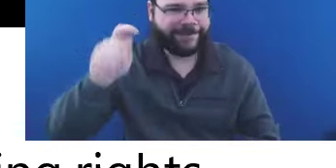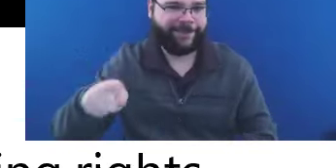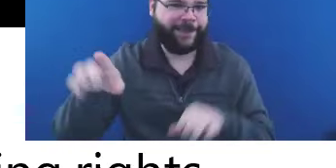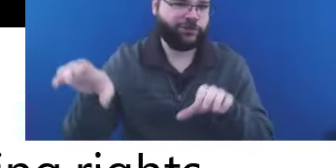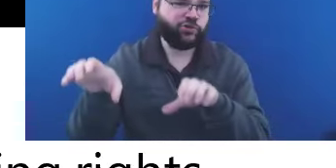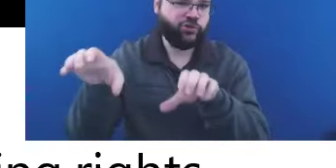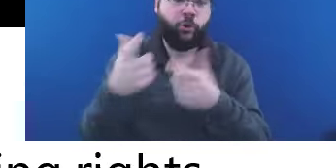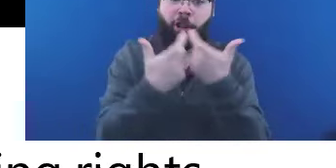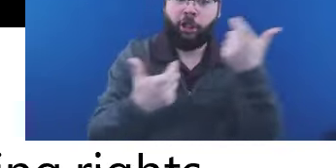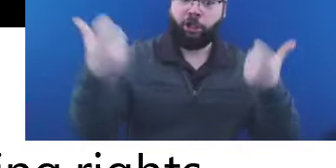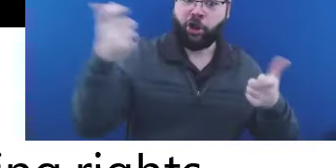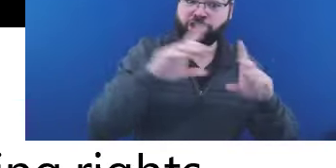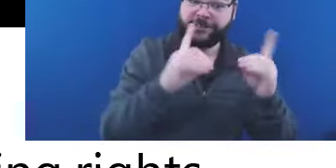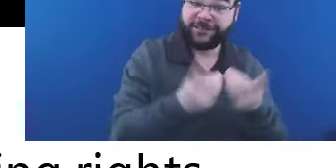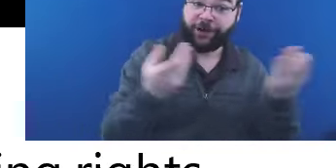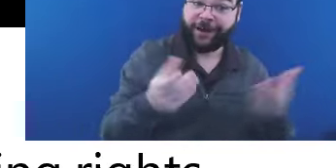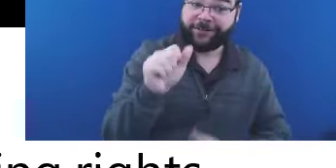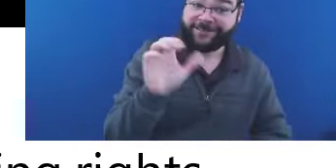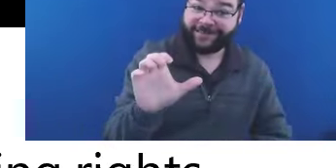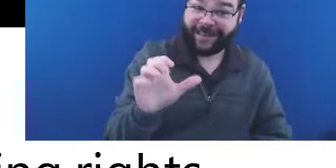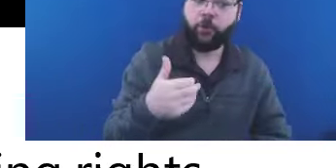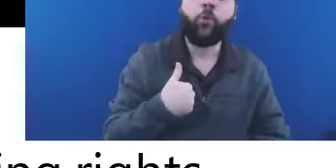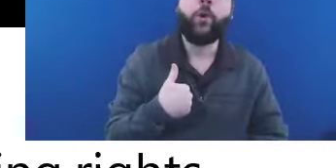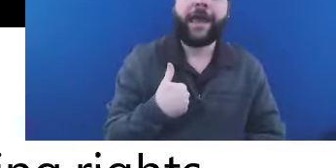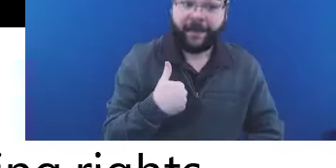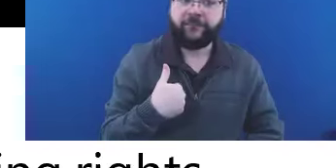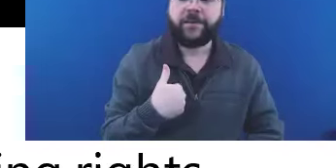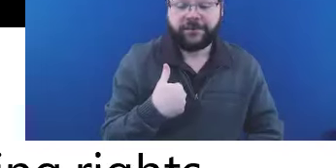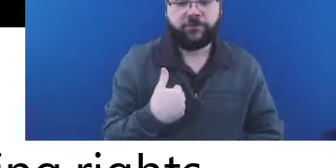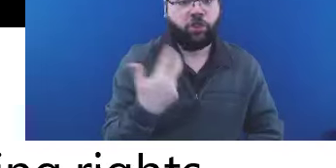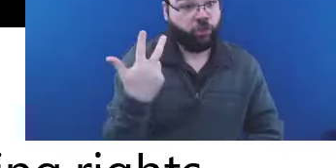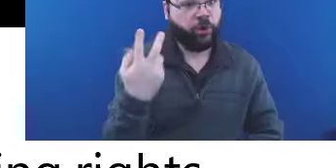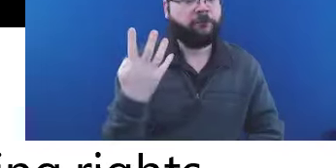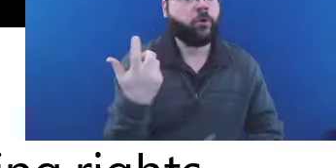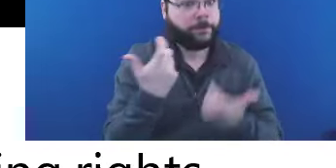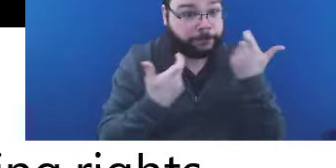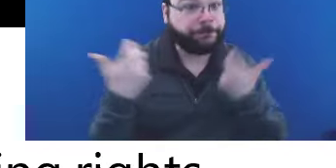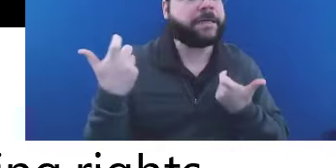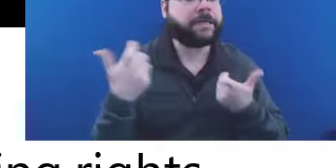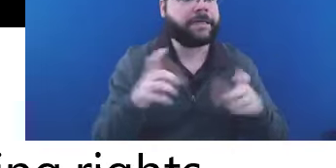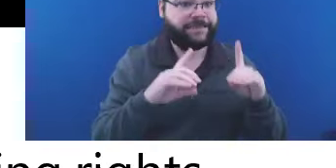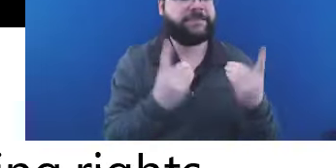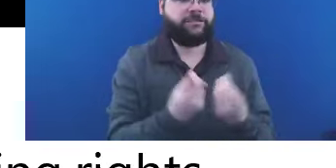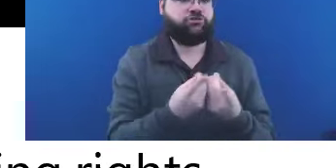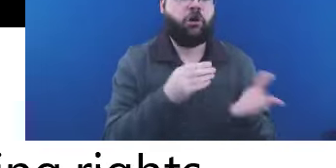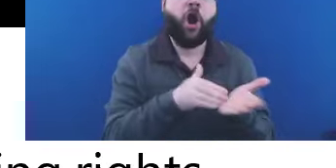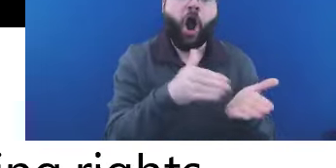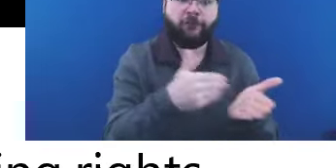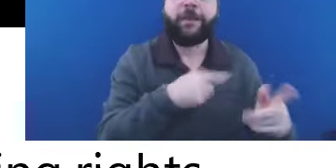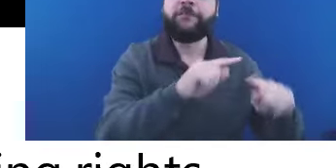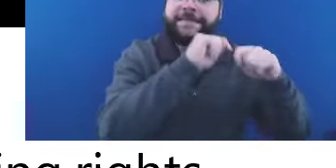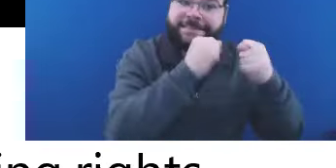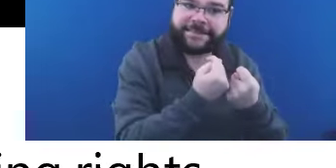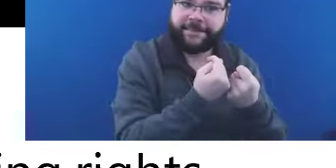much larger district, and here in Sacramento County, we have some significantly, 3 or 4 large districts. It's often a team of